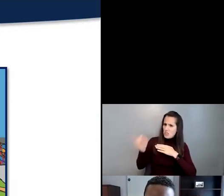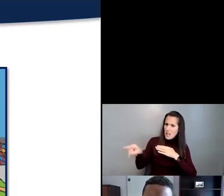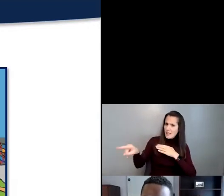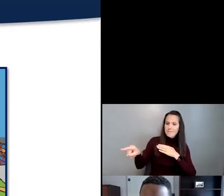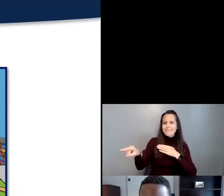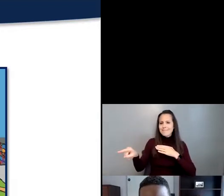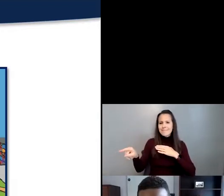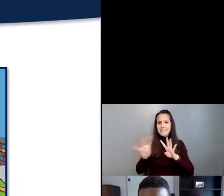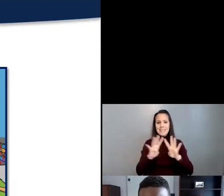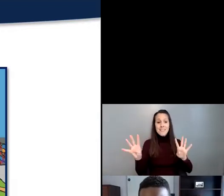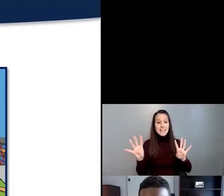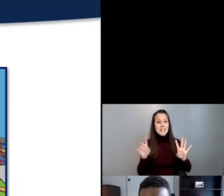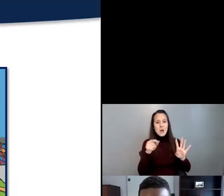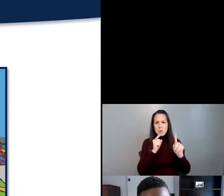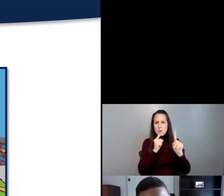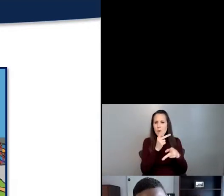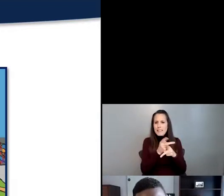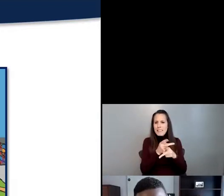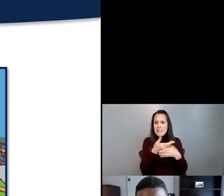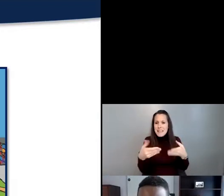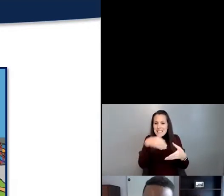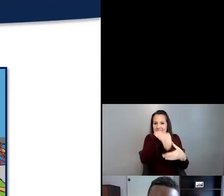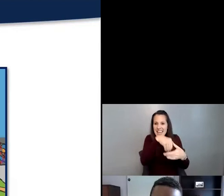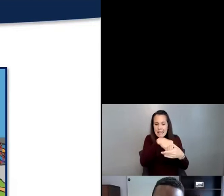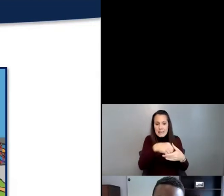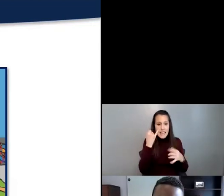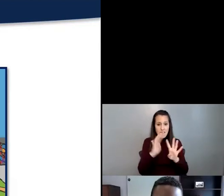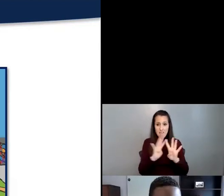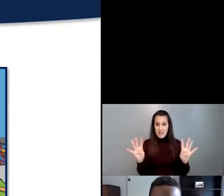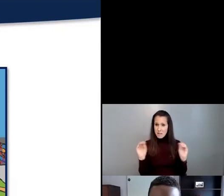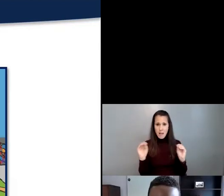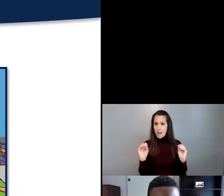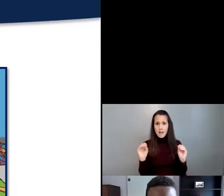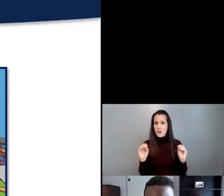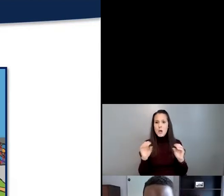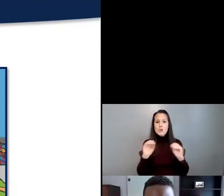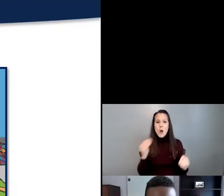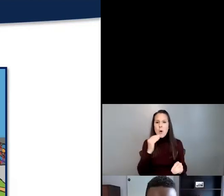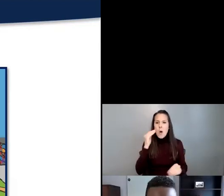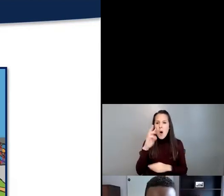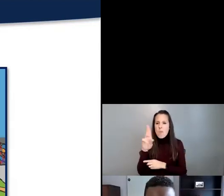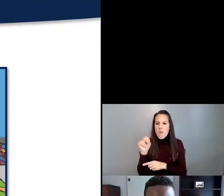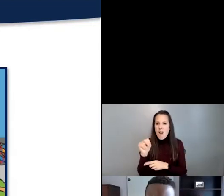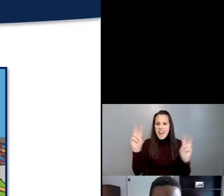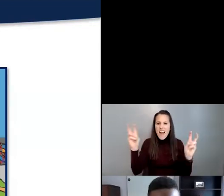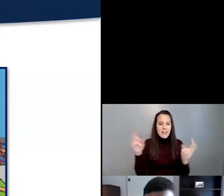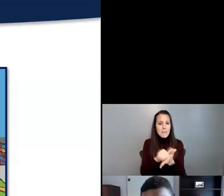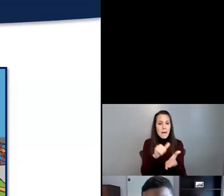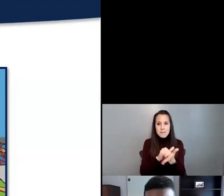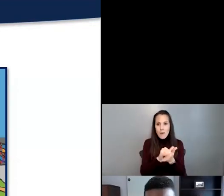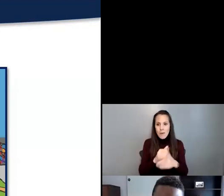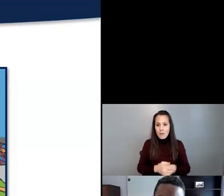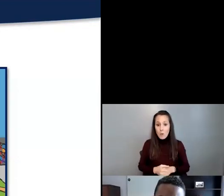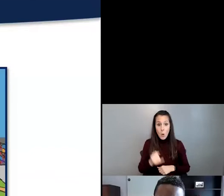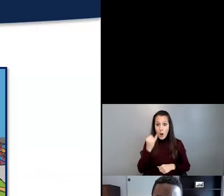to then keep things in. If we didn't have a fence, we wouldn't be able to then hit home runs. We wouldn't know what a home run is. Also, if there's a road